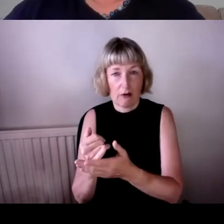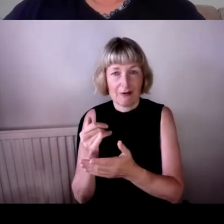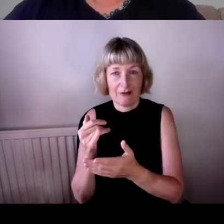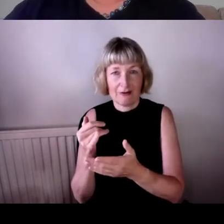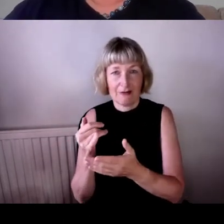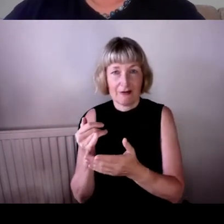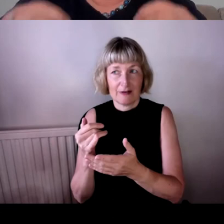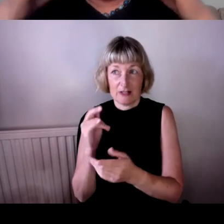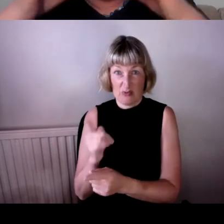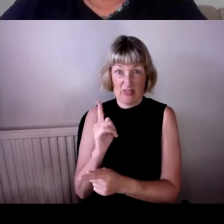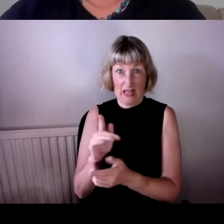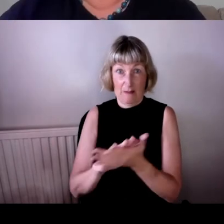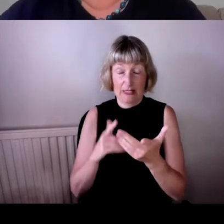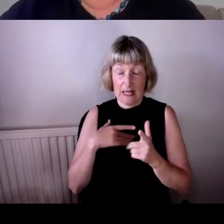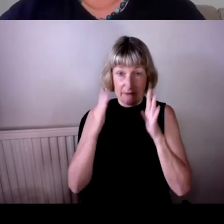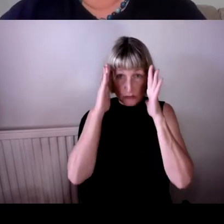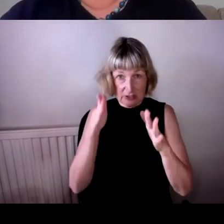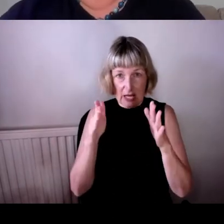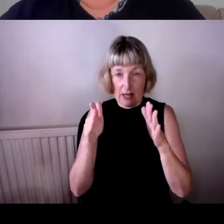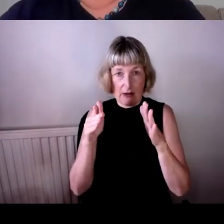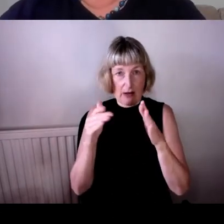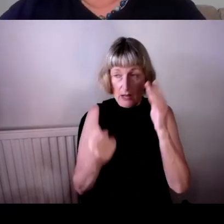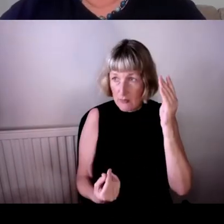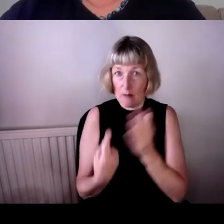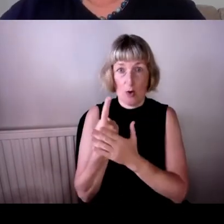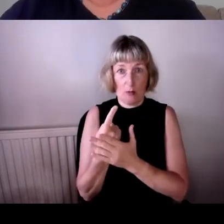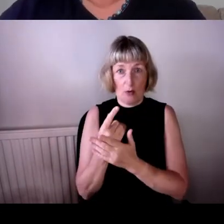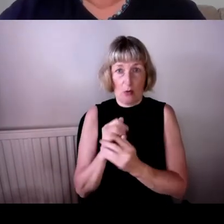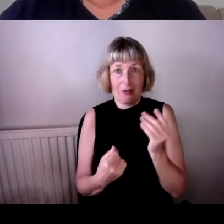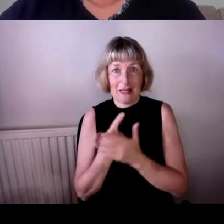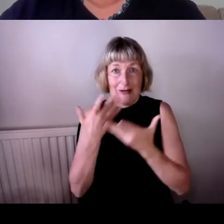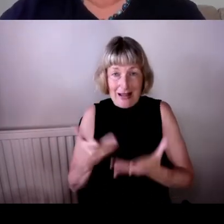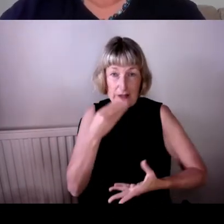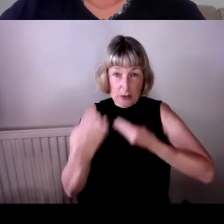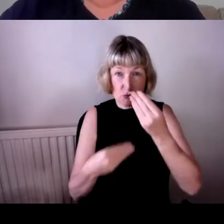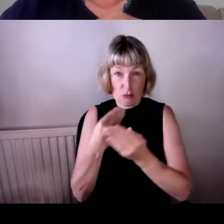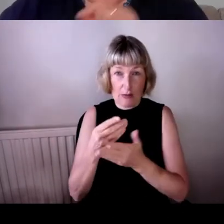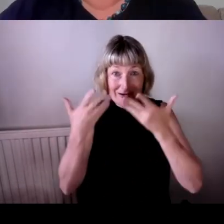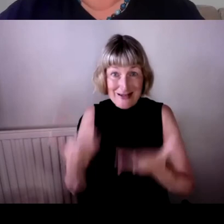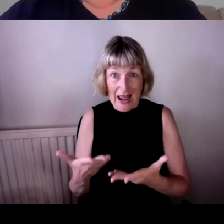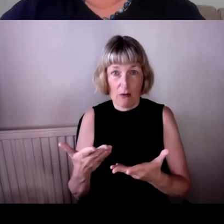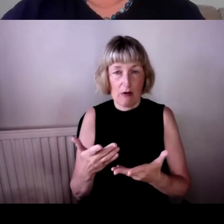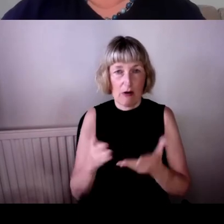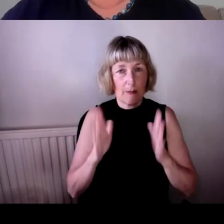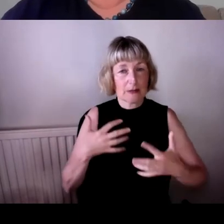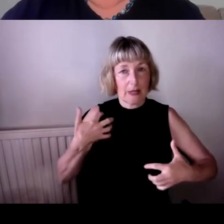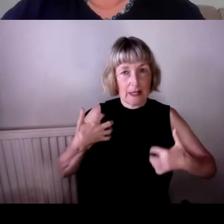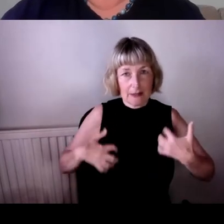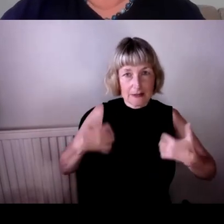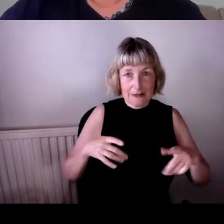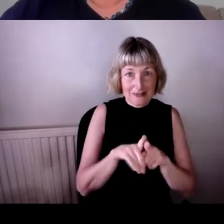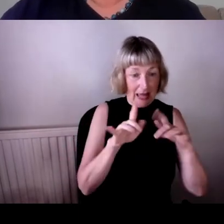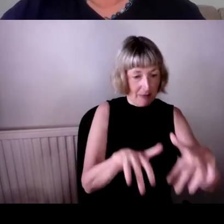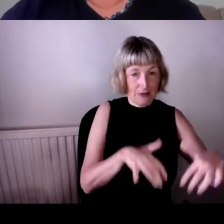it means that I've got to stay absolutely in the moment. And I've got to be as excited as everybody else, because I don't know what's going to happen